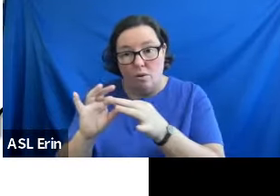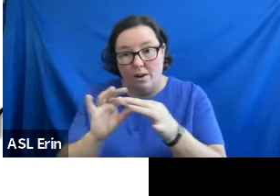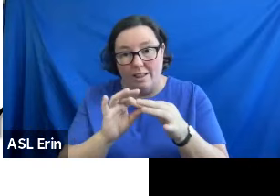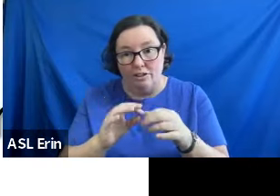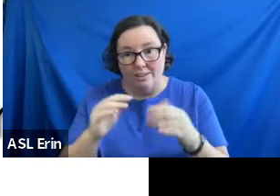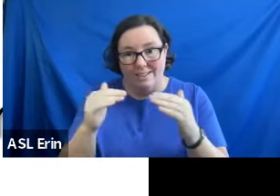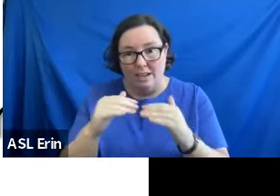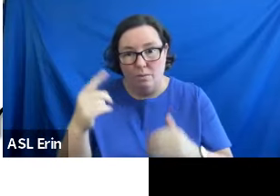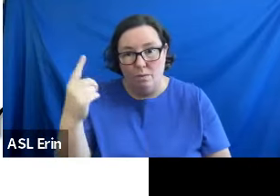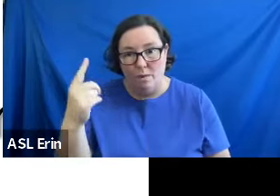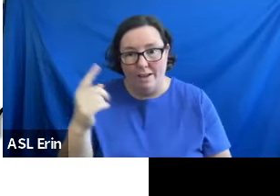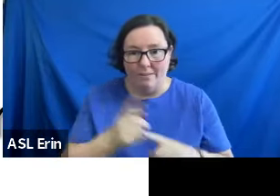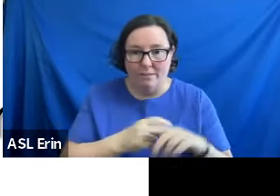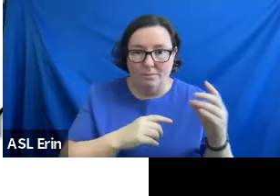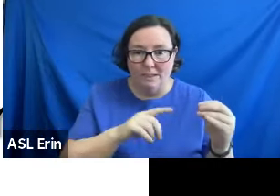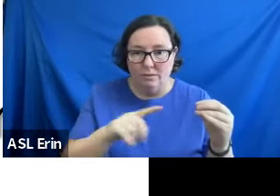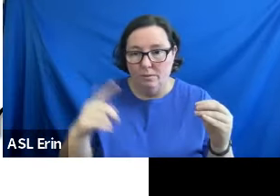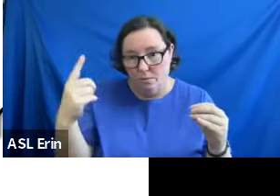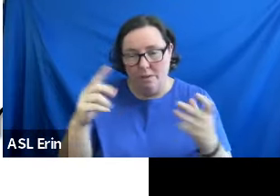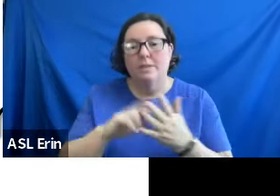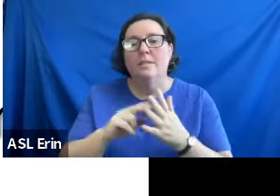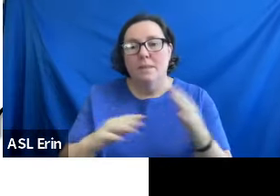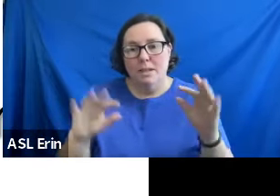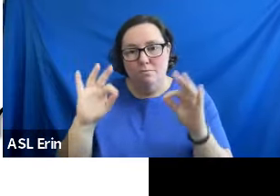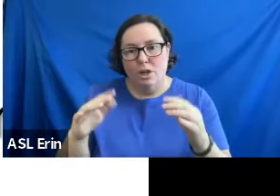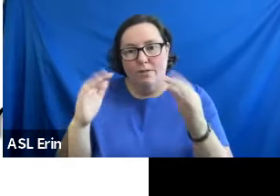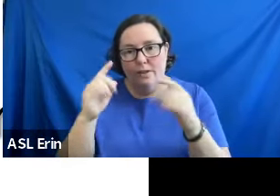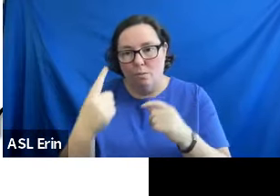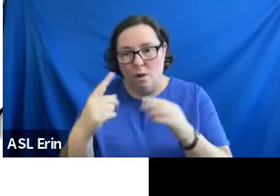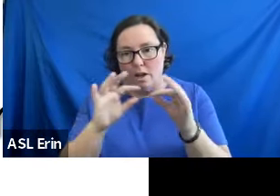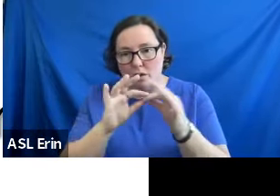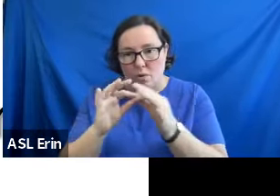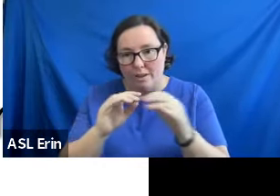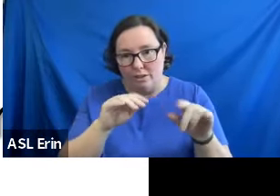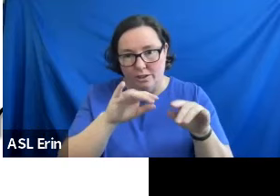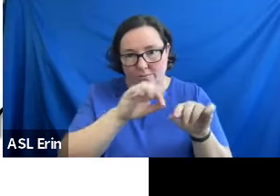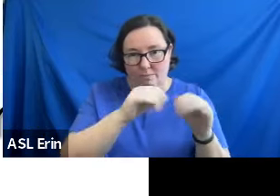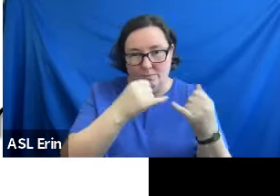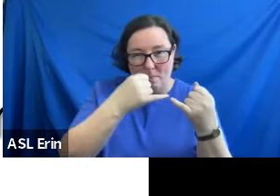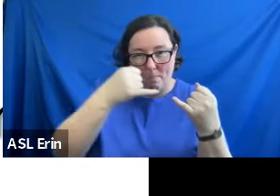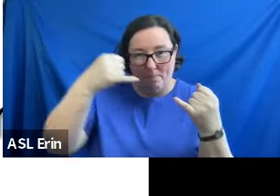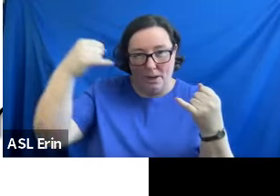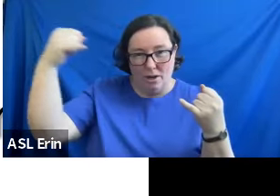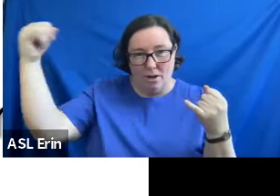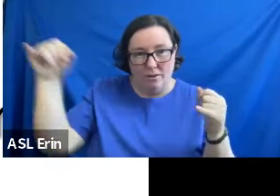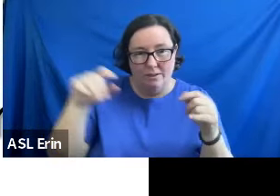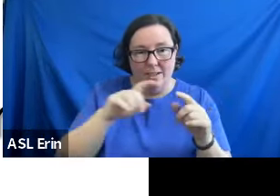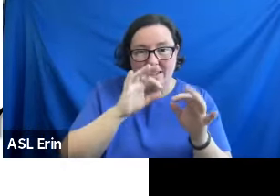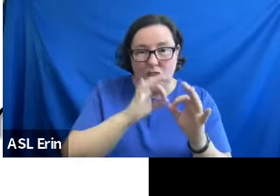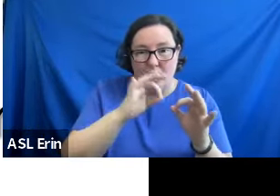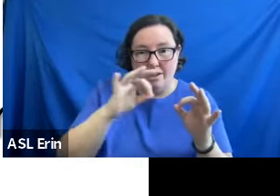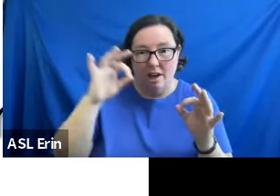1, would correspond perfectly, and all those dots, imagine those are